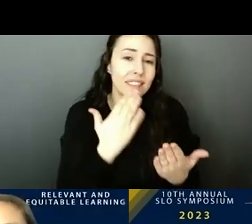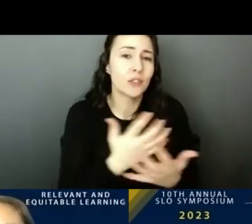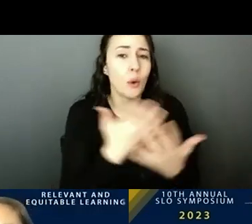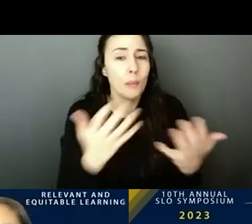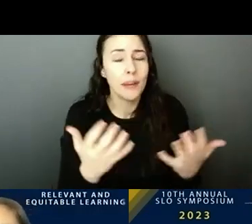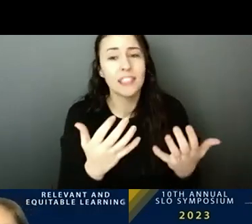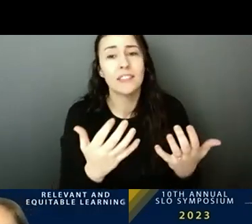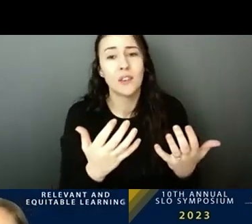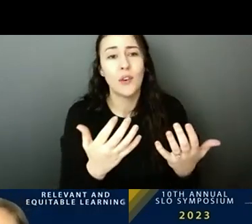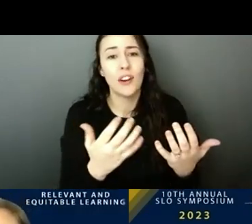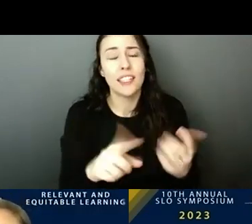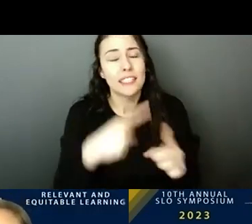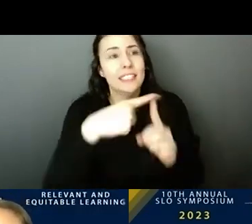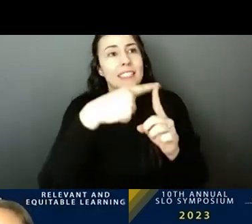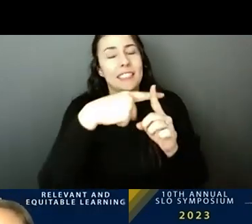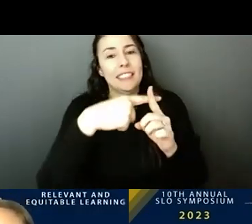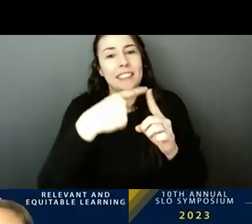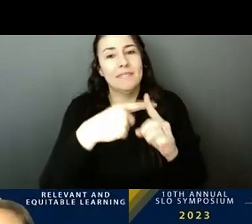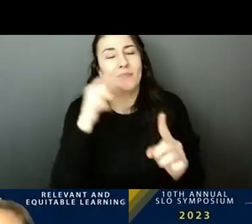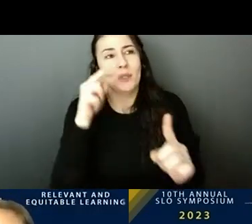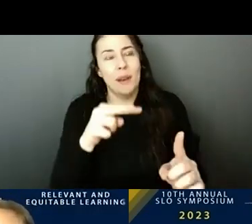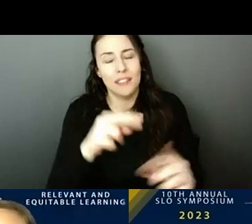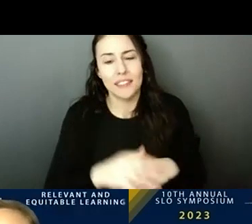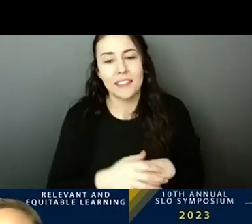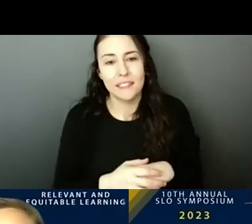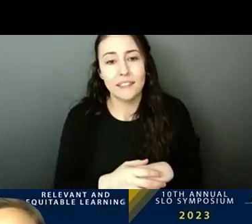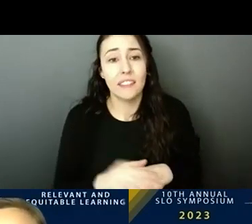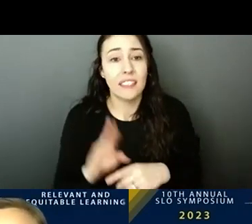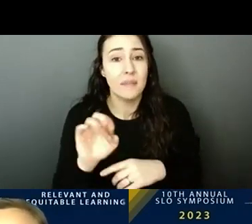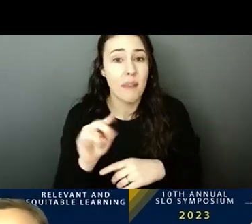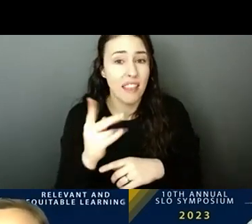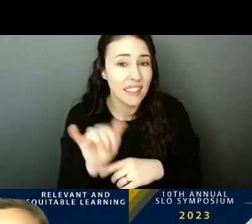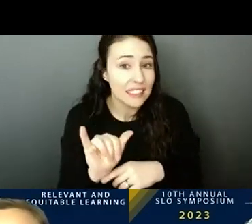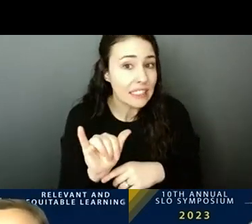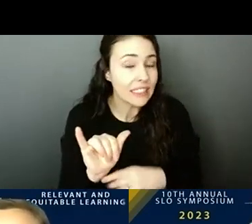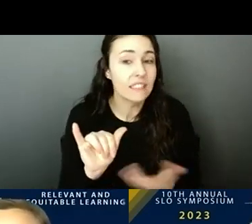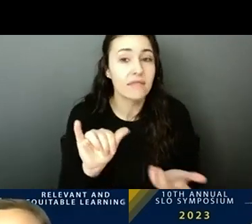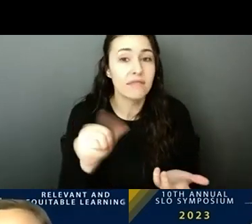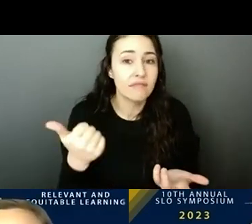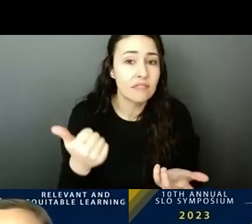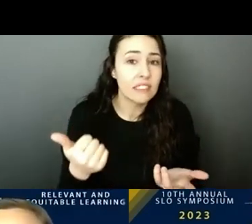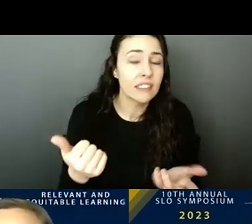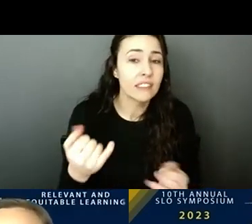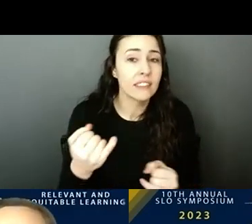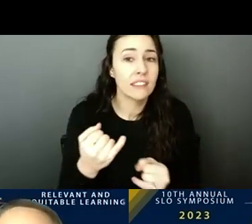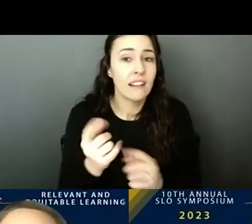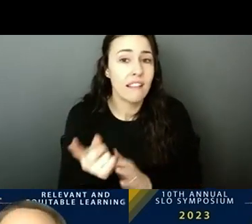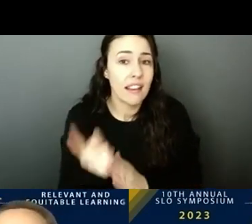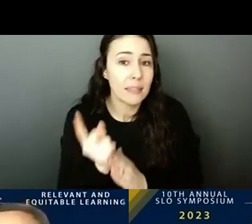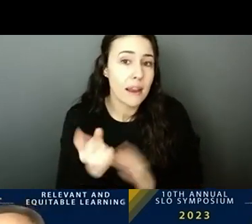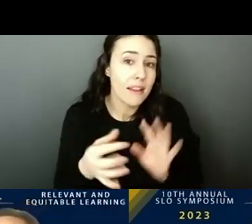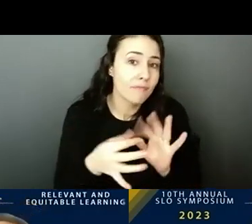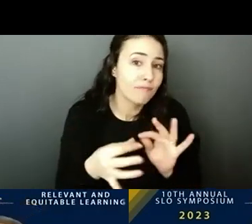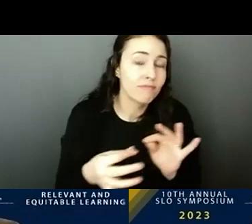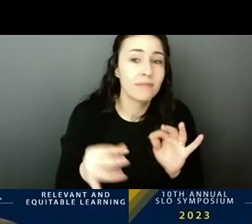perspective for us. Just further grateful. Bethany, anything else? Any last minute comments, questions that came